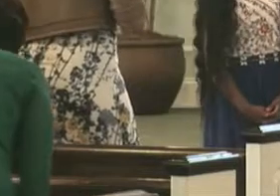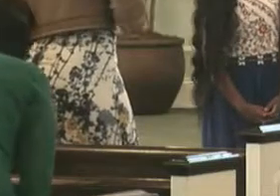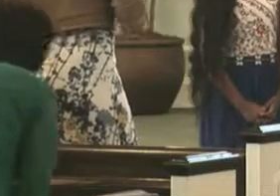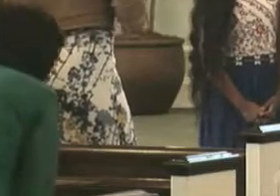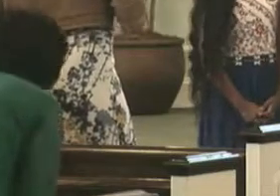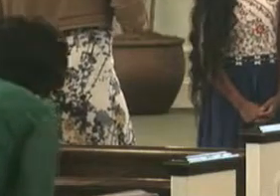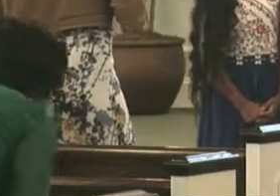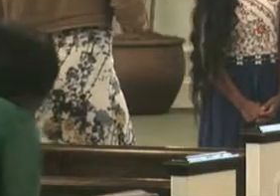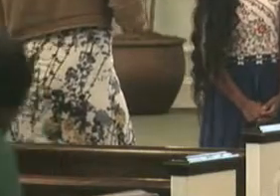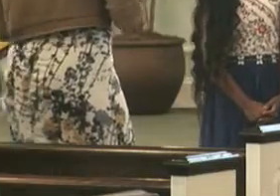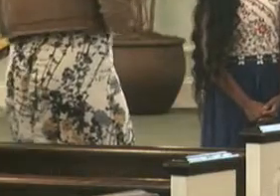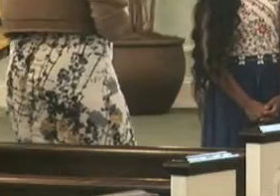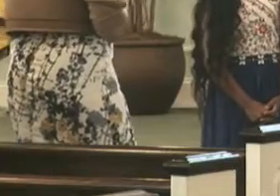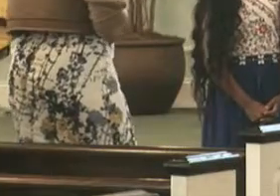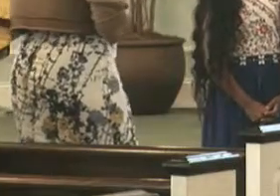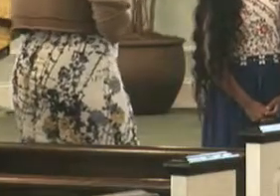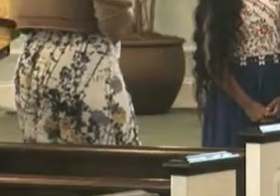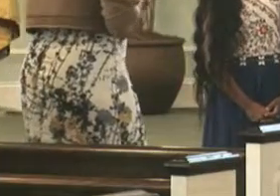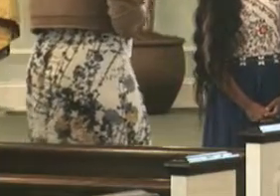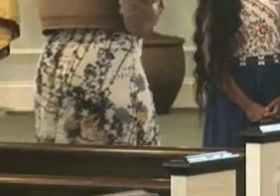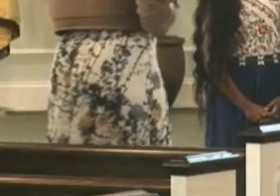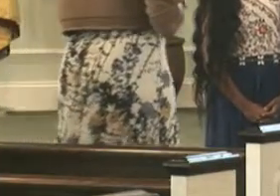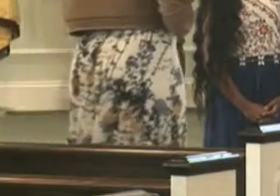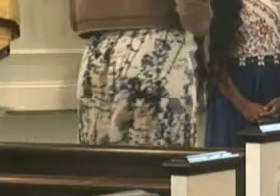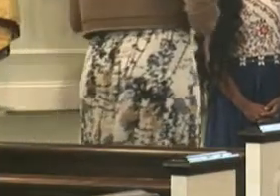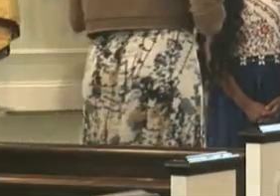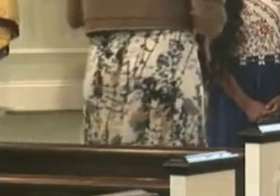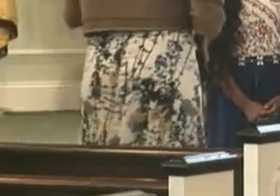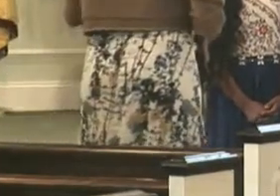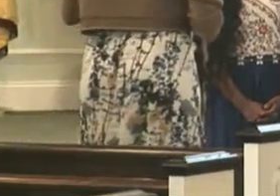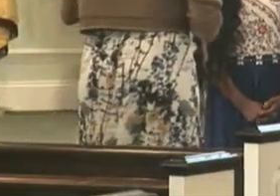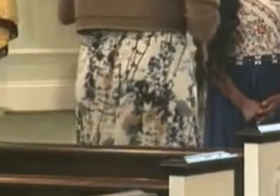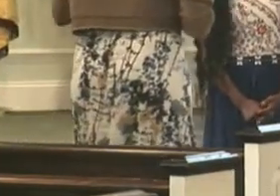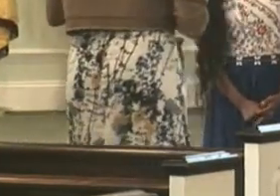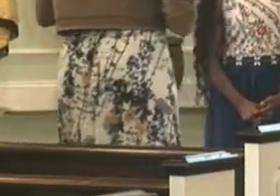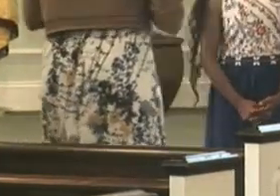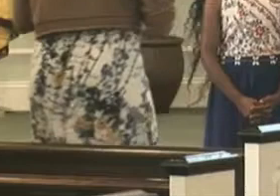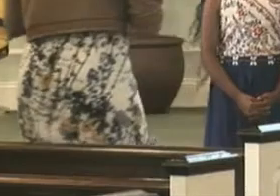song. This is the time where we get to go around and greet each other after a long week.